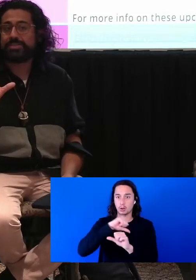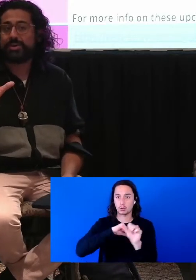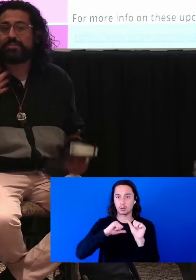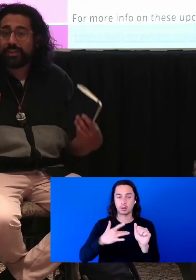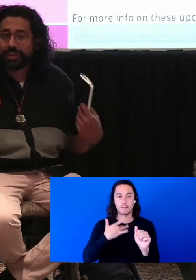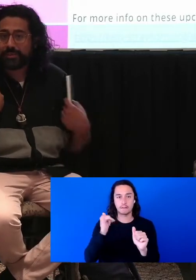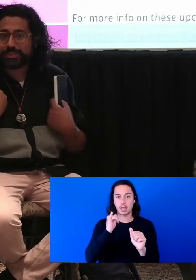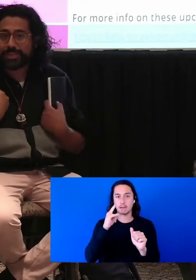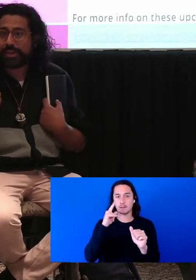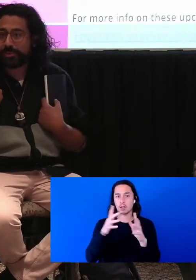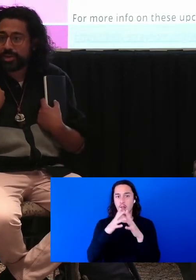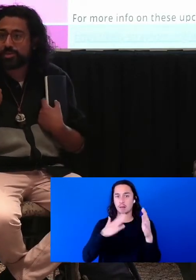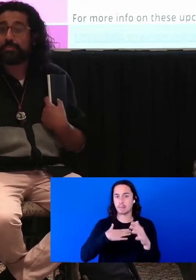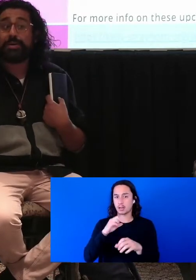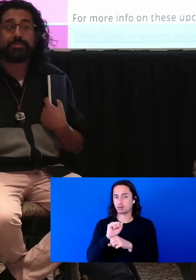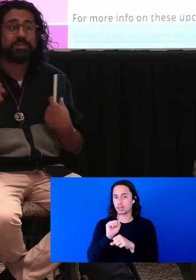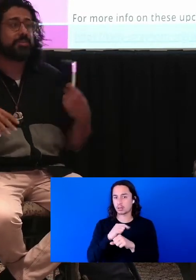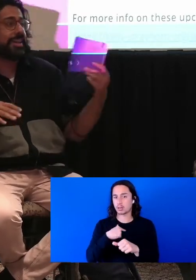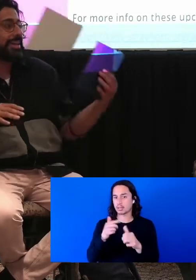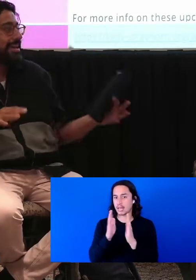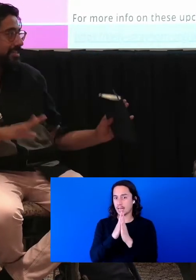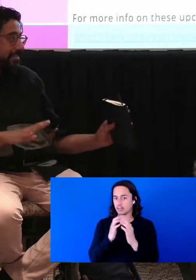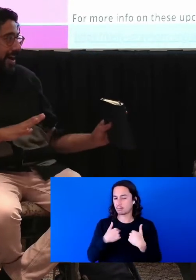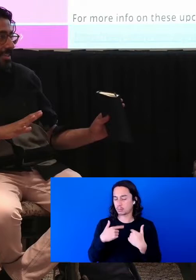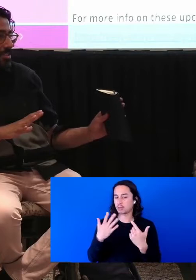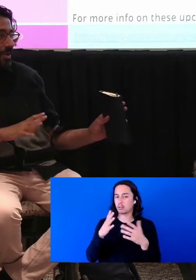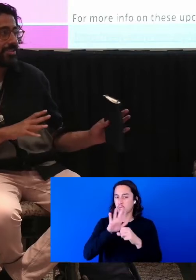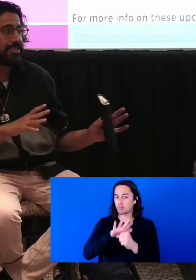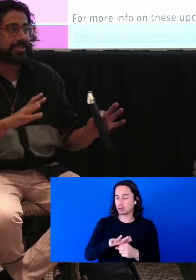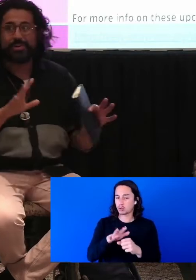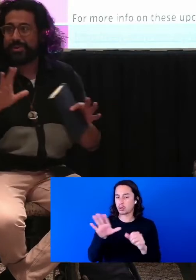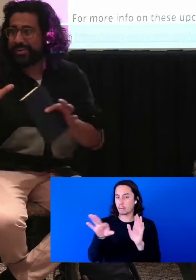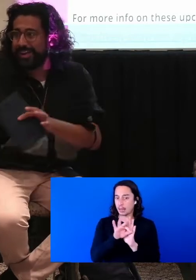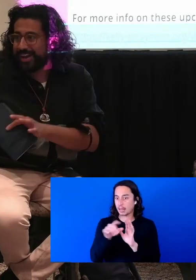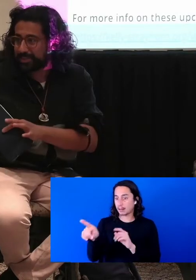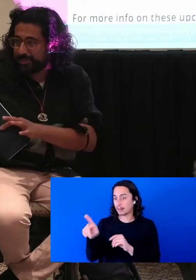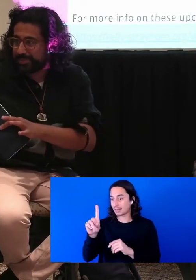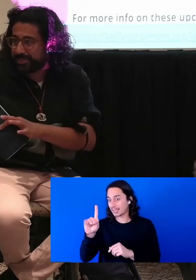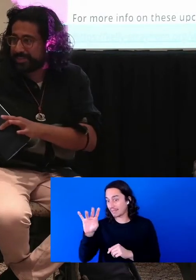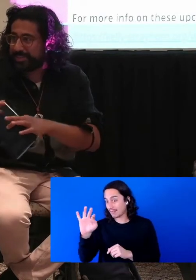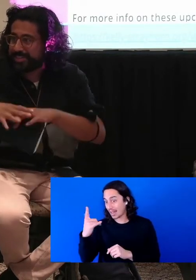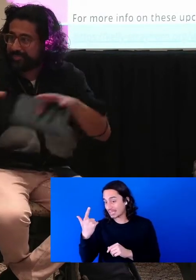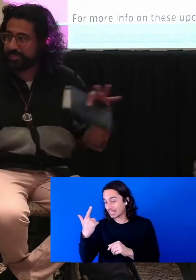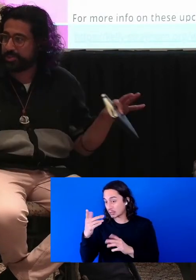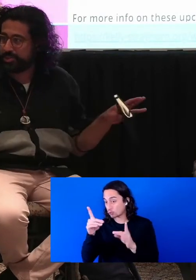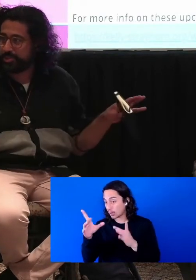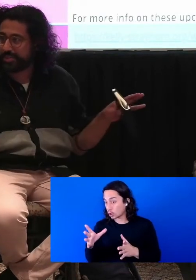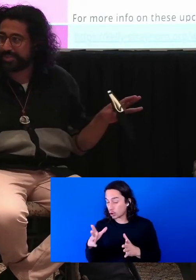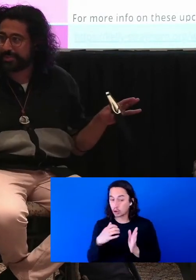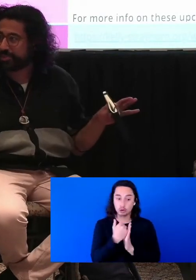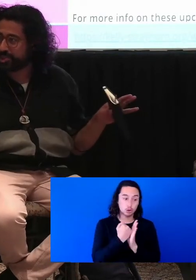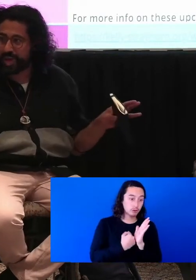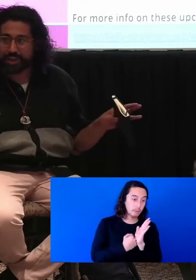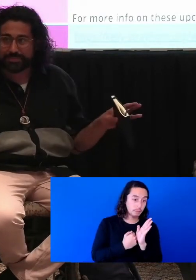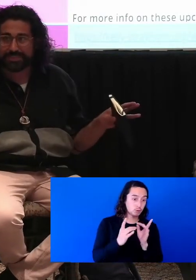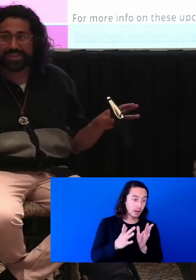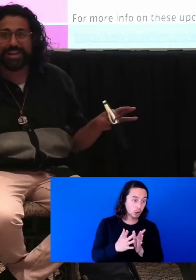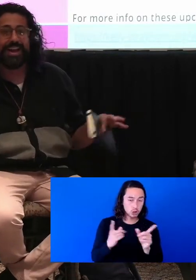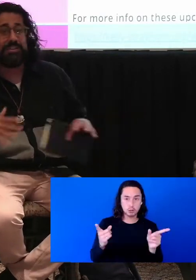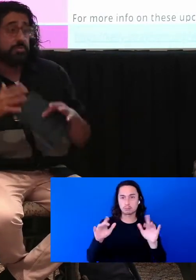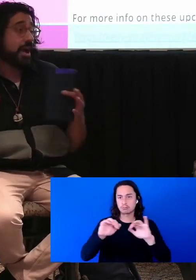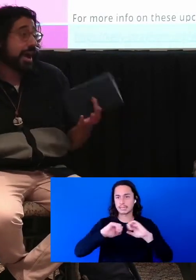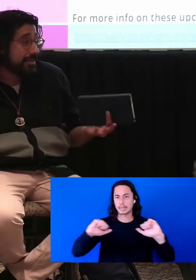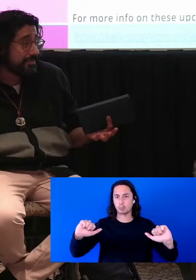was asked, or I felt like I was had a pressure to pick between like a devising director or a scripted director, as if they're two very separate